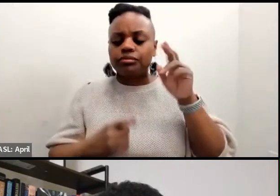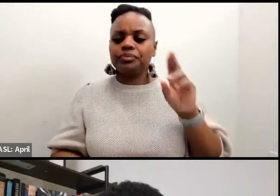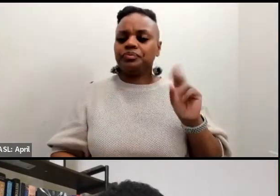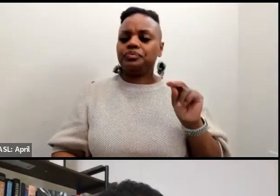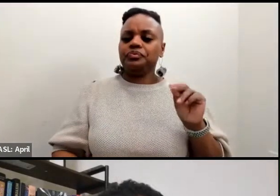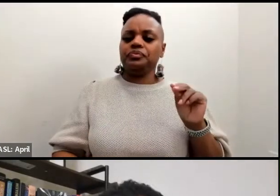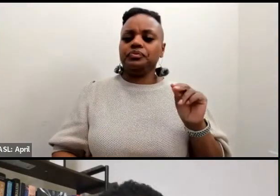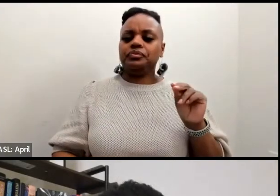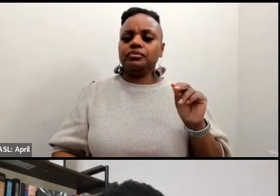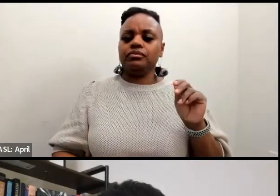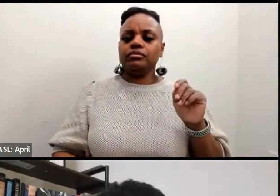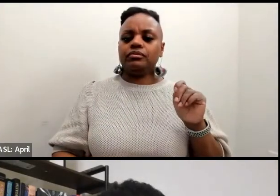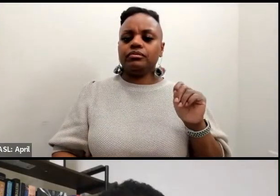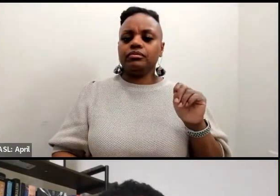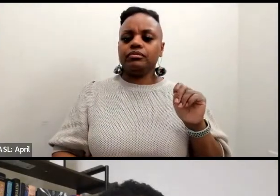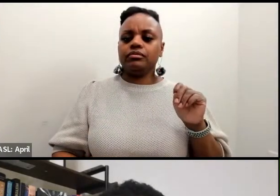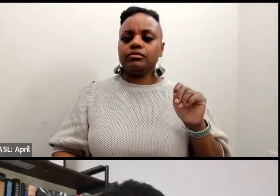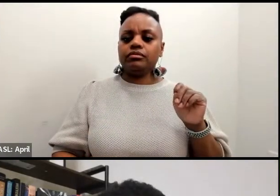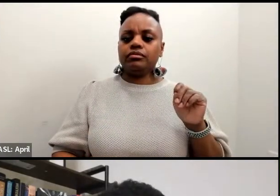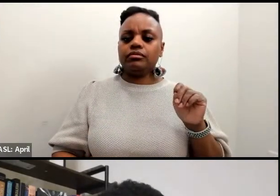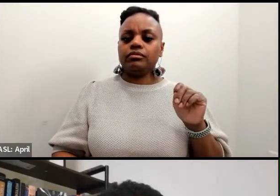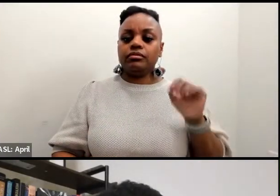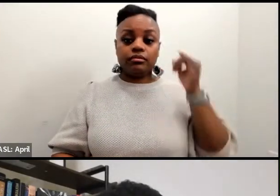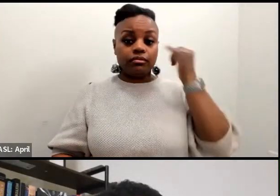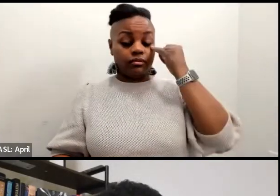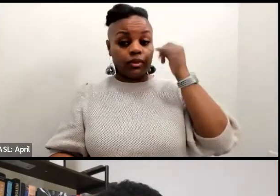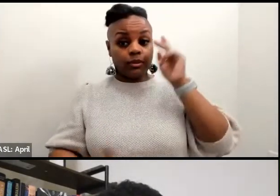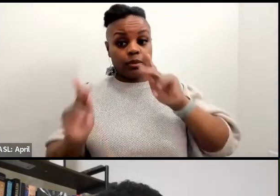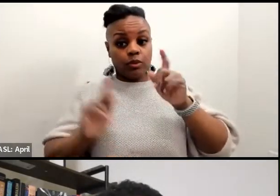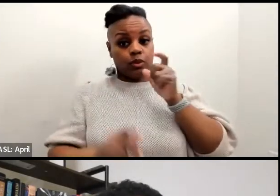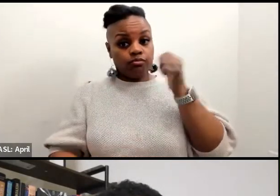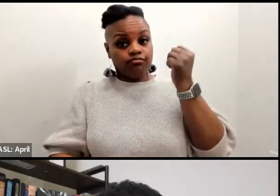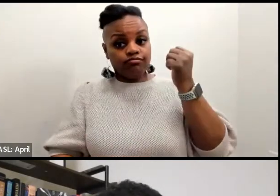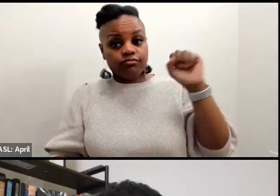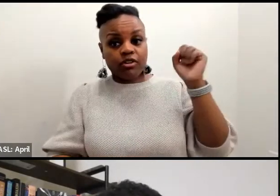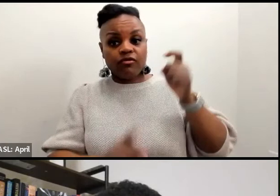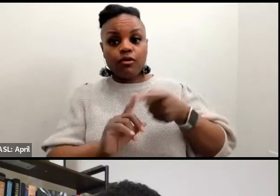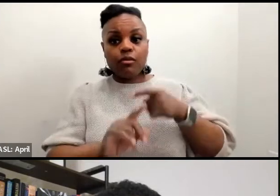that if the vast majority of Egyptians have become religious, this means that